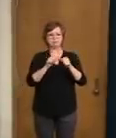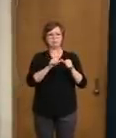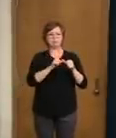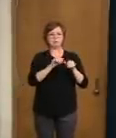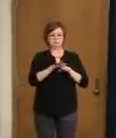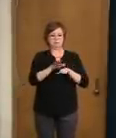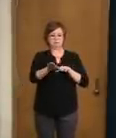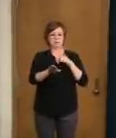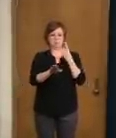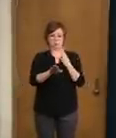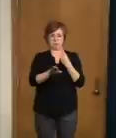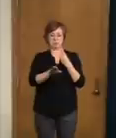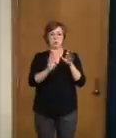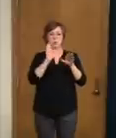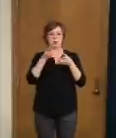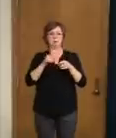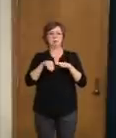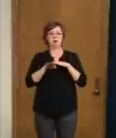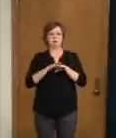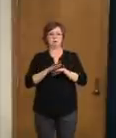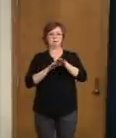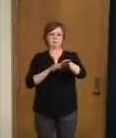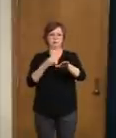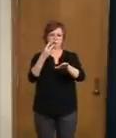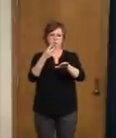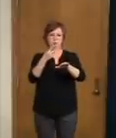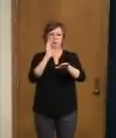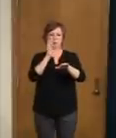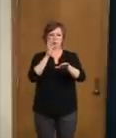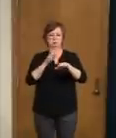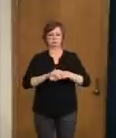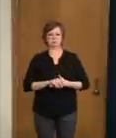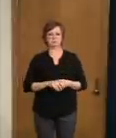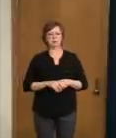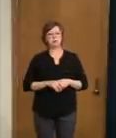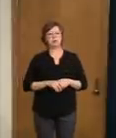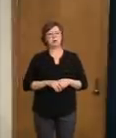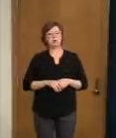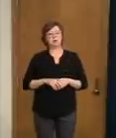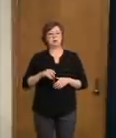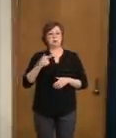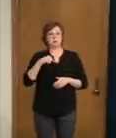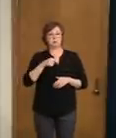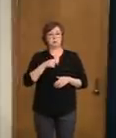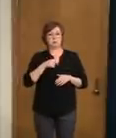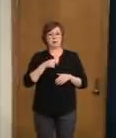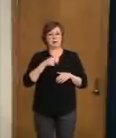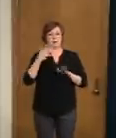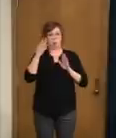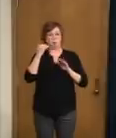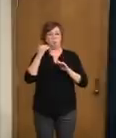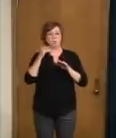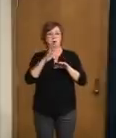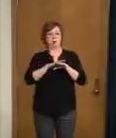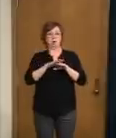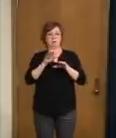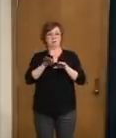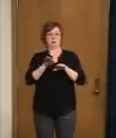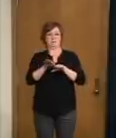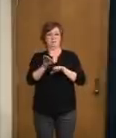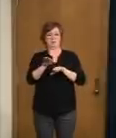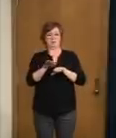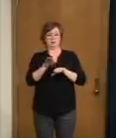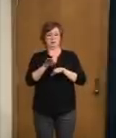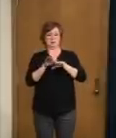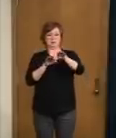phase 2. At the same time, we are preparing for widespread immunization in phase 2, where we will open up